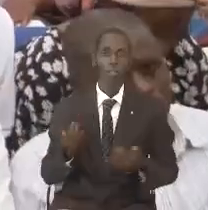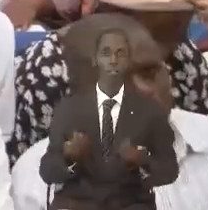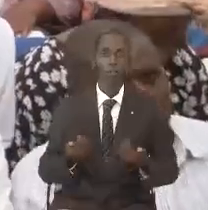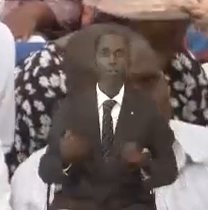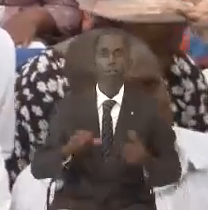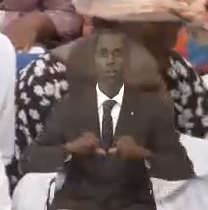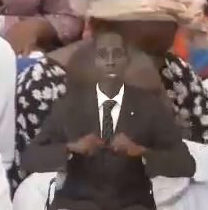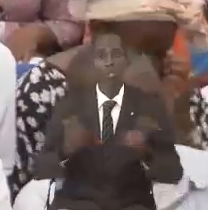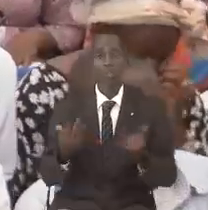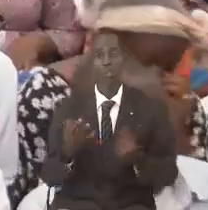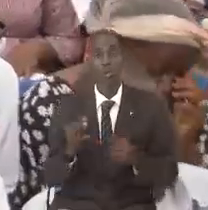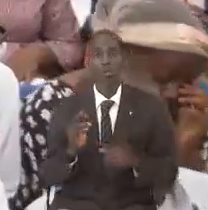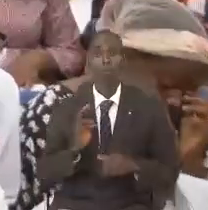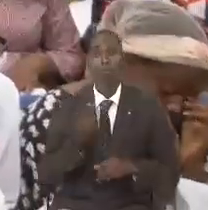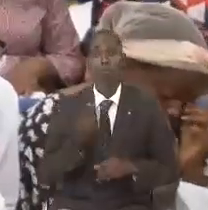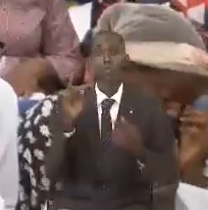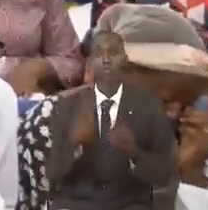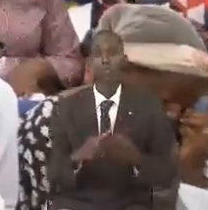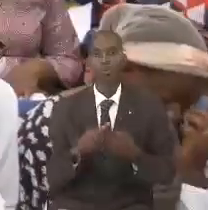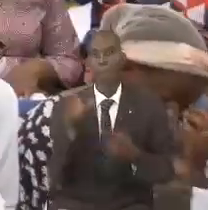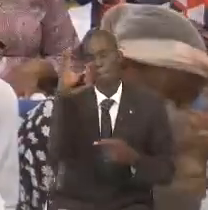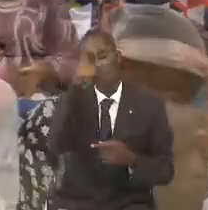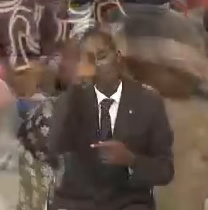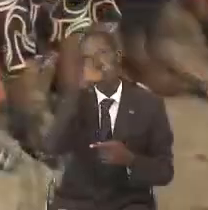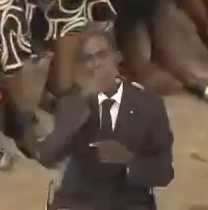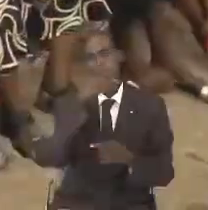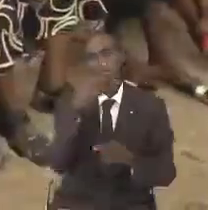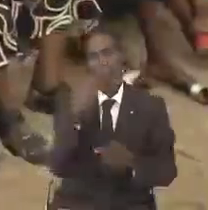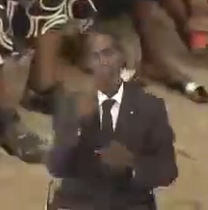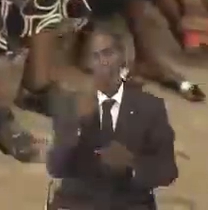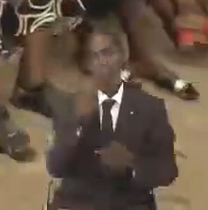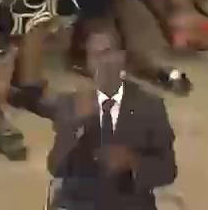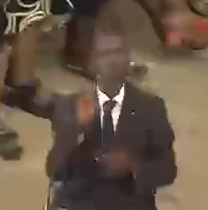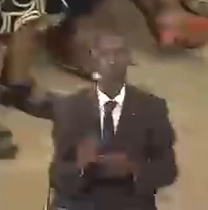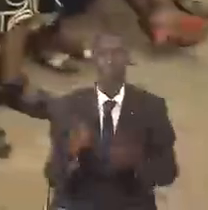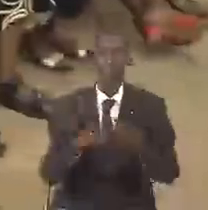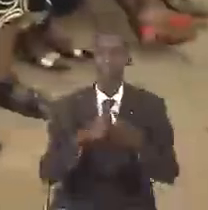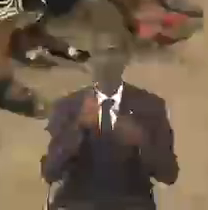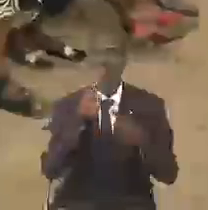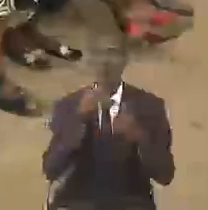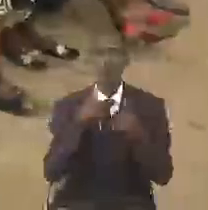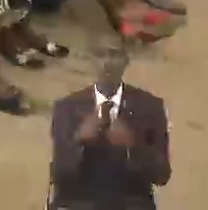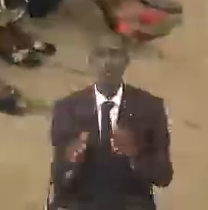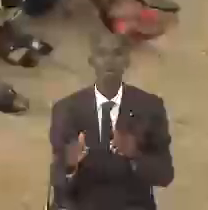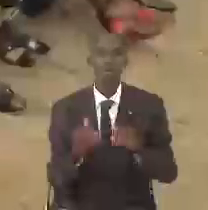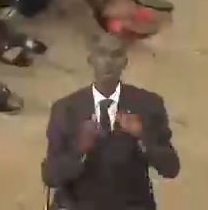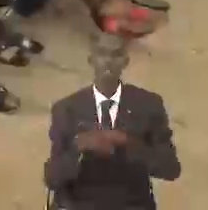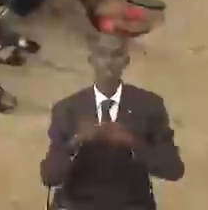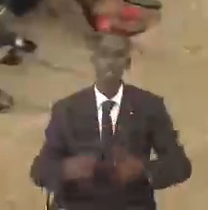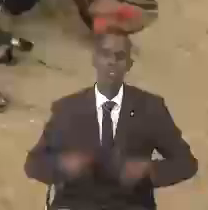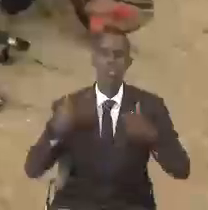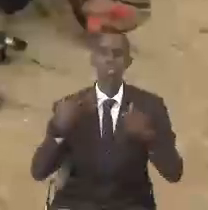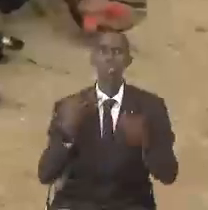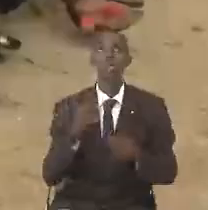any of us to be lost and to be under the wrath of God. He wants us to